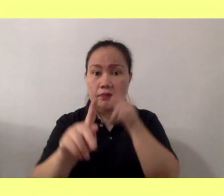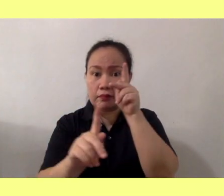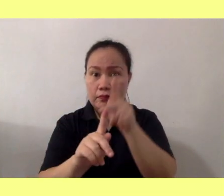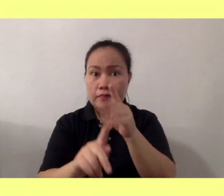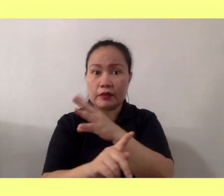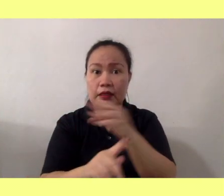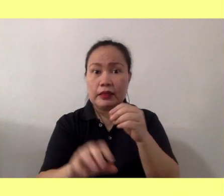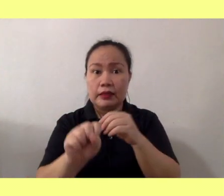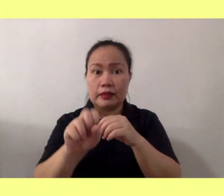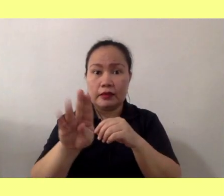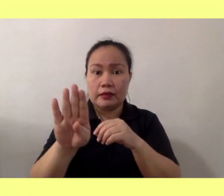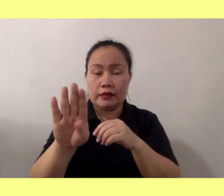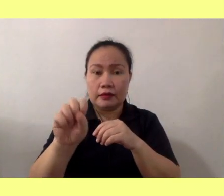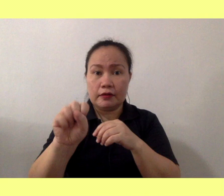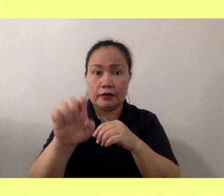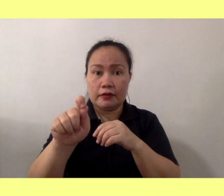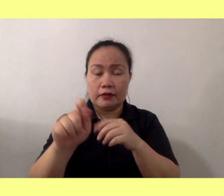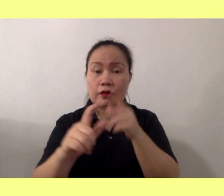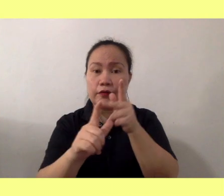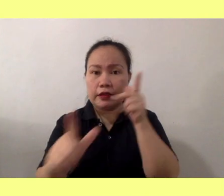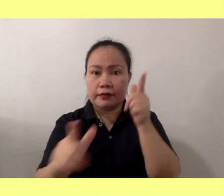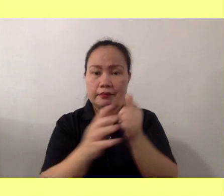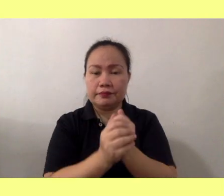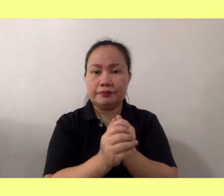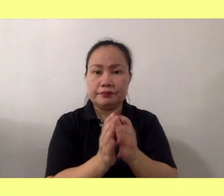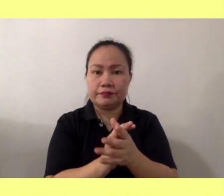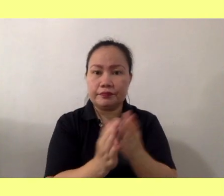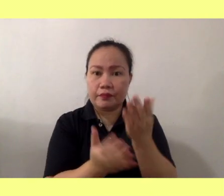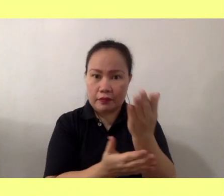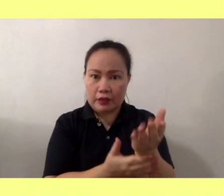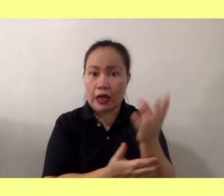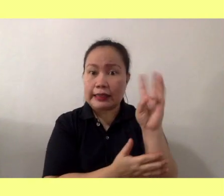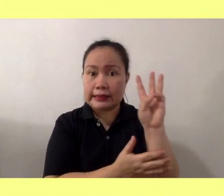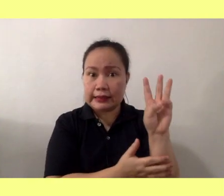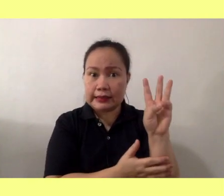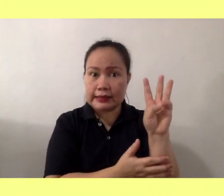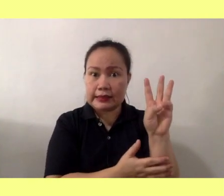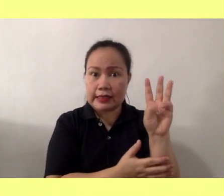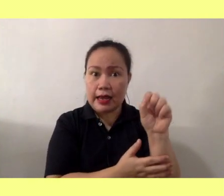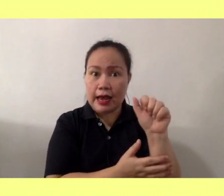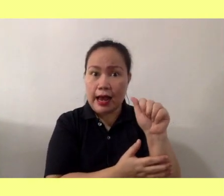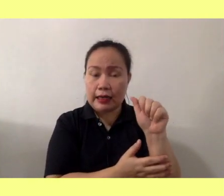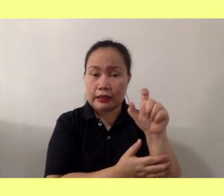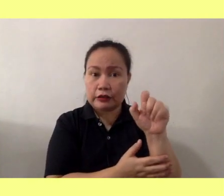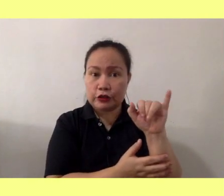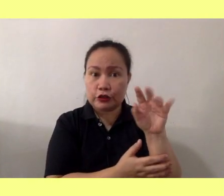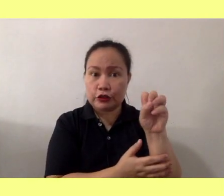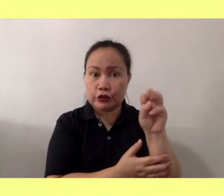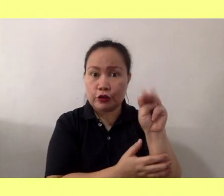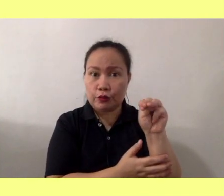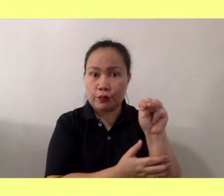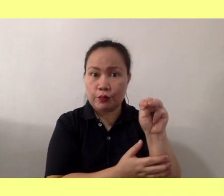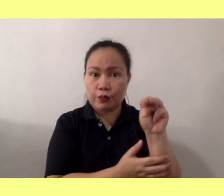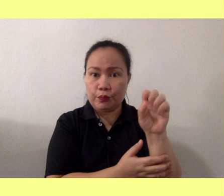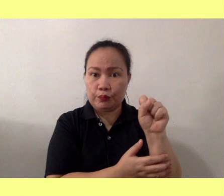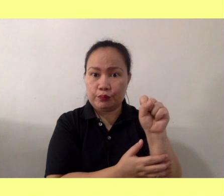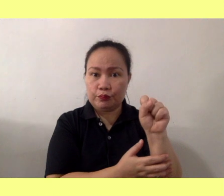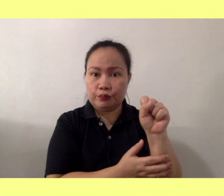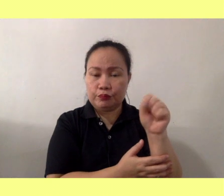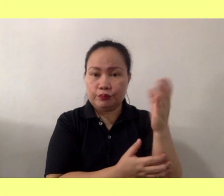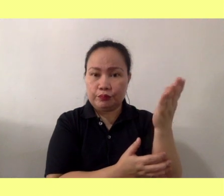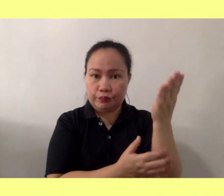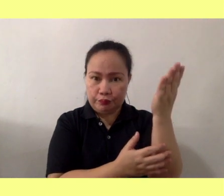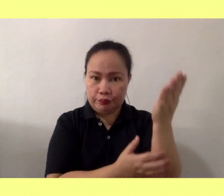line. Now, for axioms and postulates, we have 6 postulates under point, line, and plane postulates.